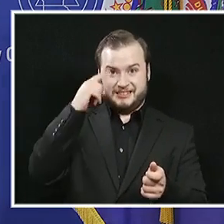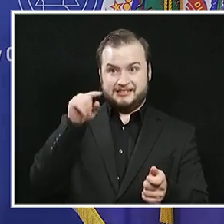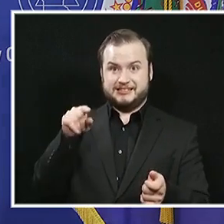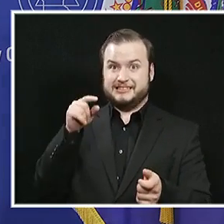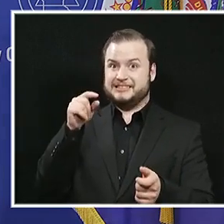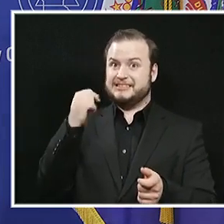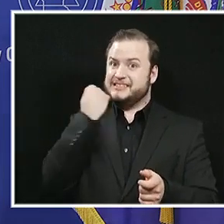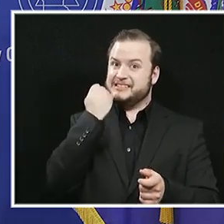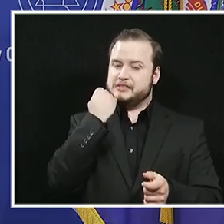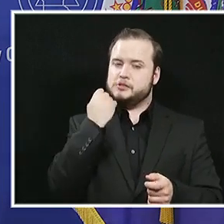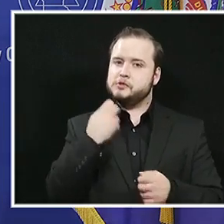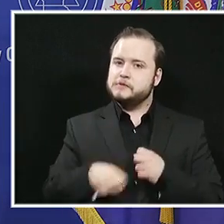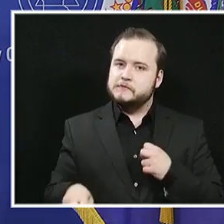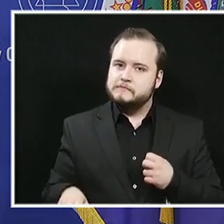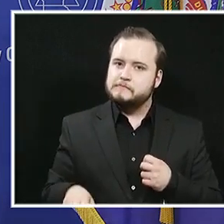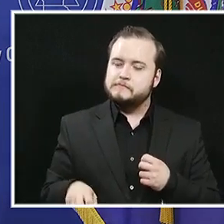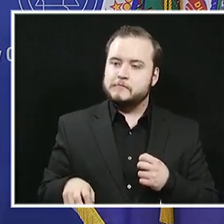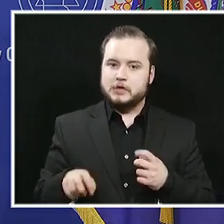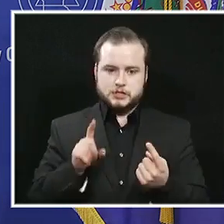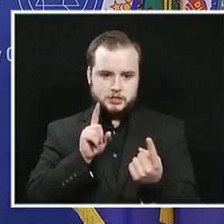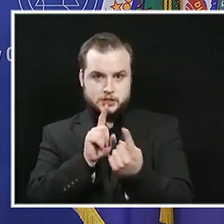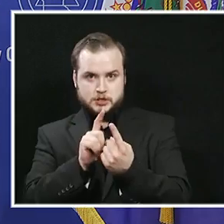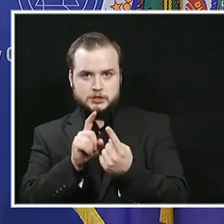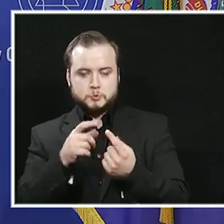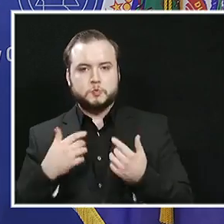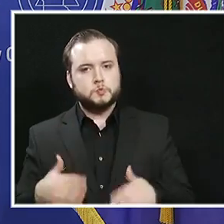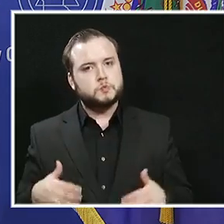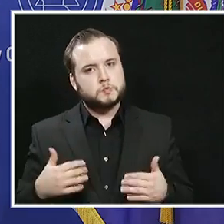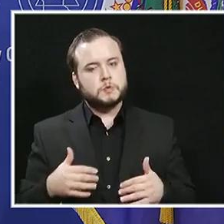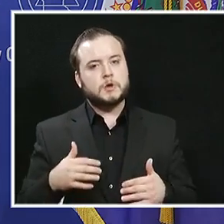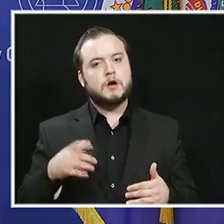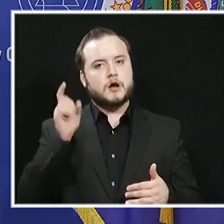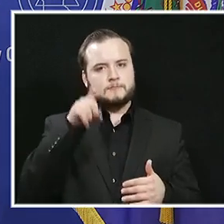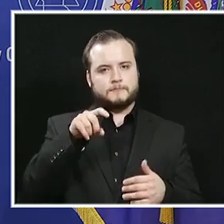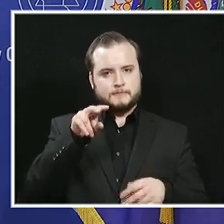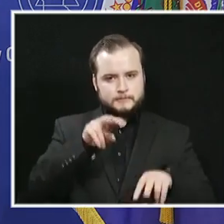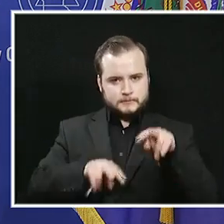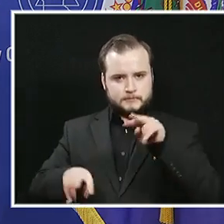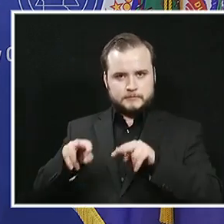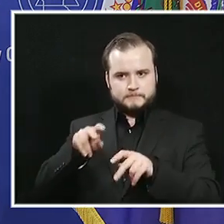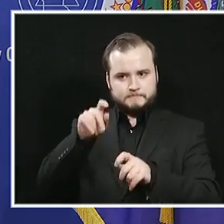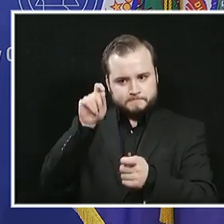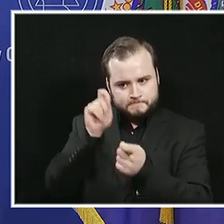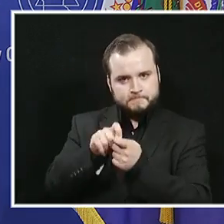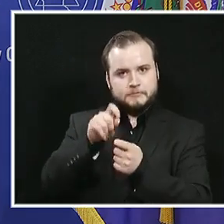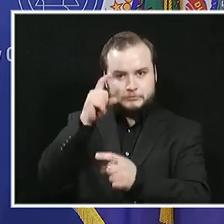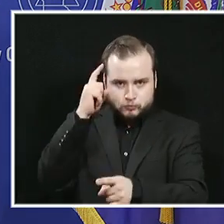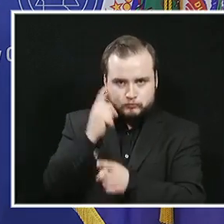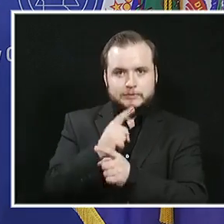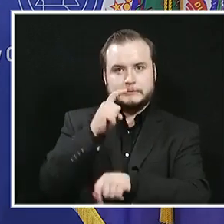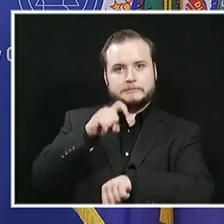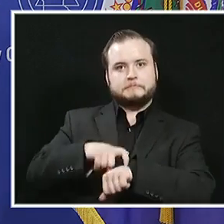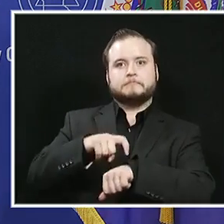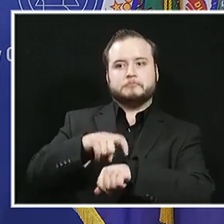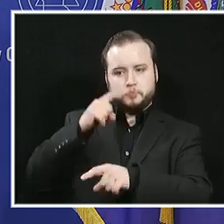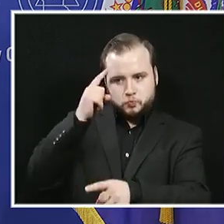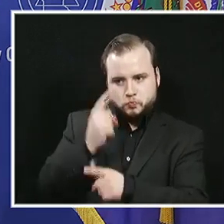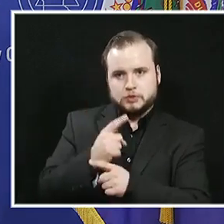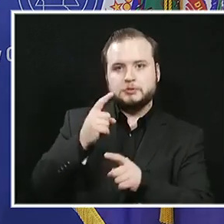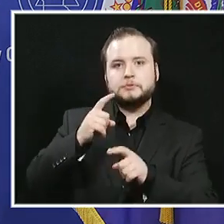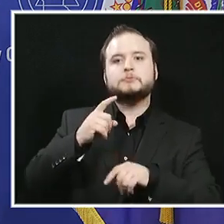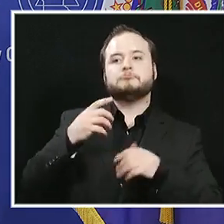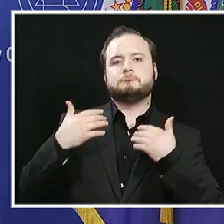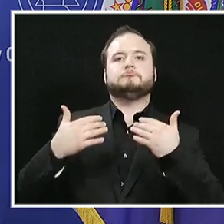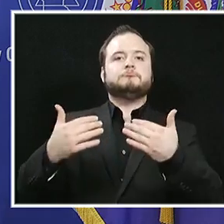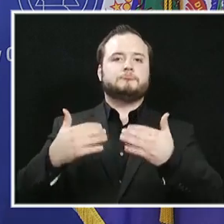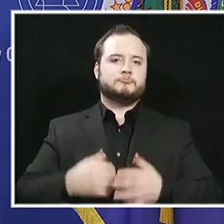doesn't mean we can't get it right. We just have to make sure we do it when the time is right, phase it in appropriately, and then have the right guidance in place, which is going to be different than, you know, the guidance we've given for curbside